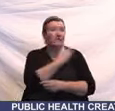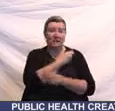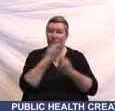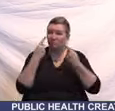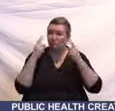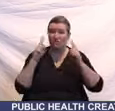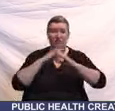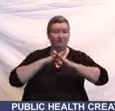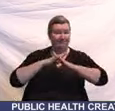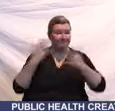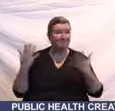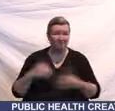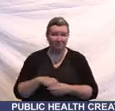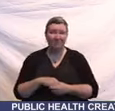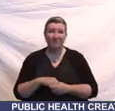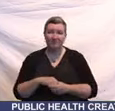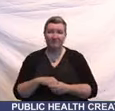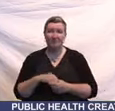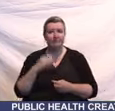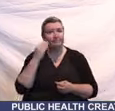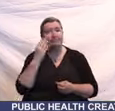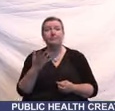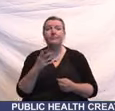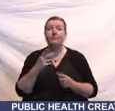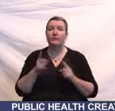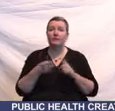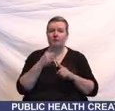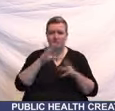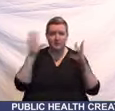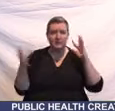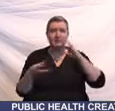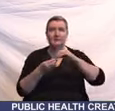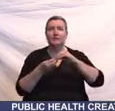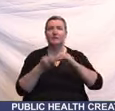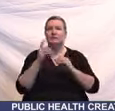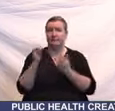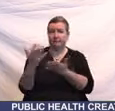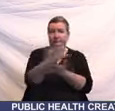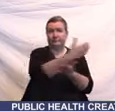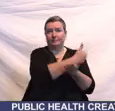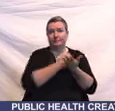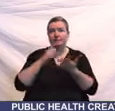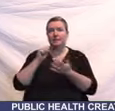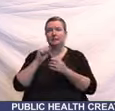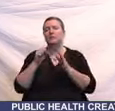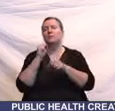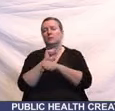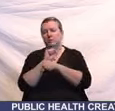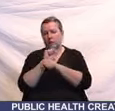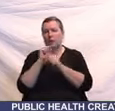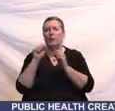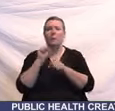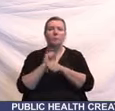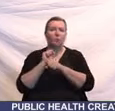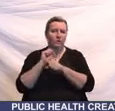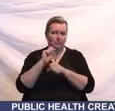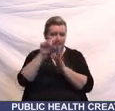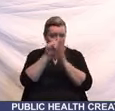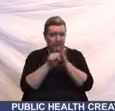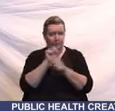first set of compiled data on state employee vaccination